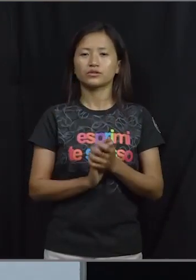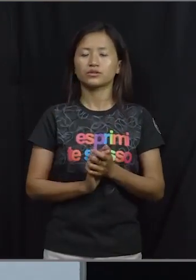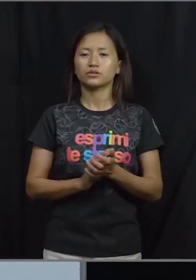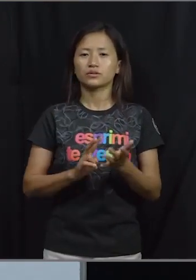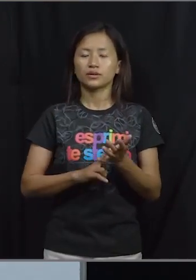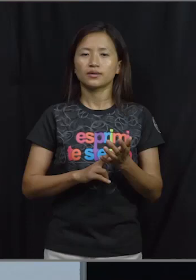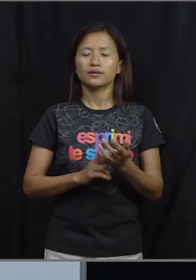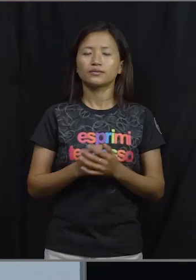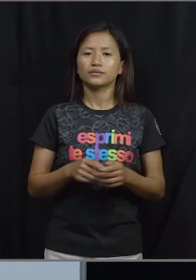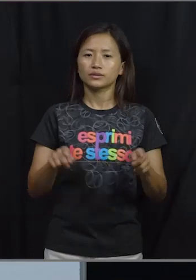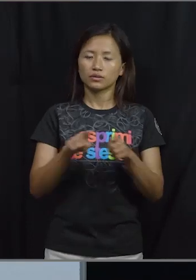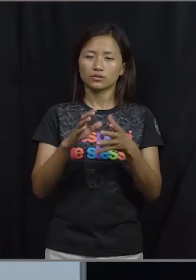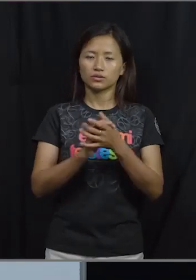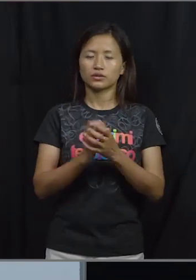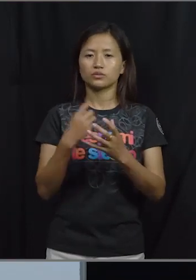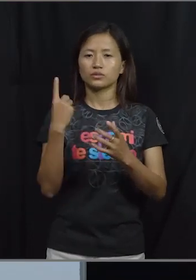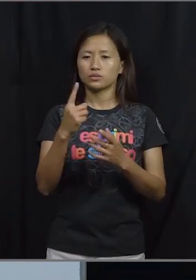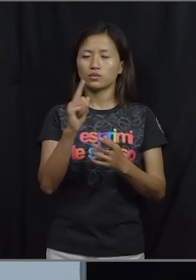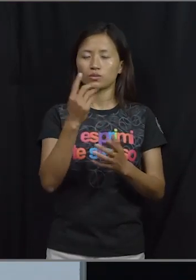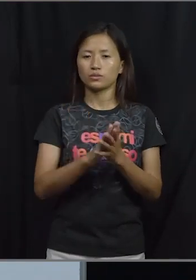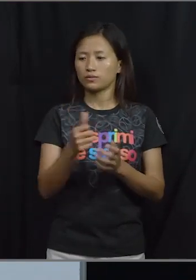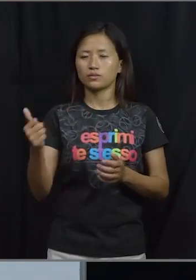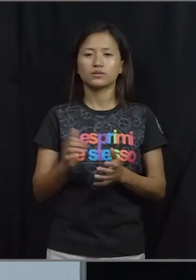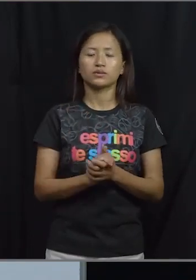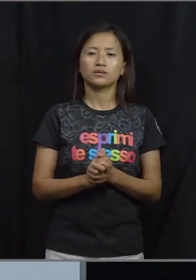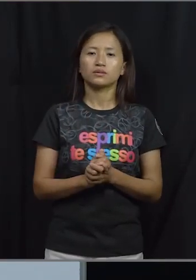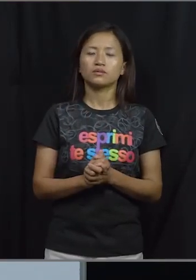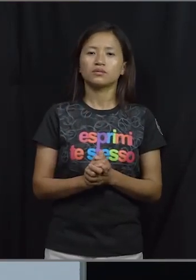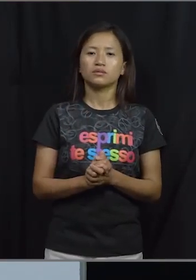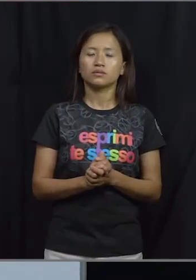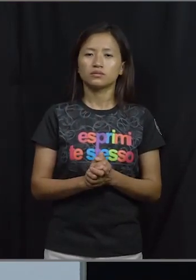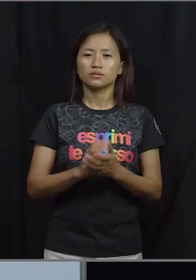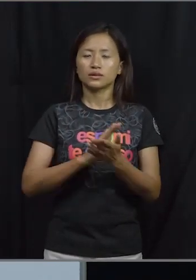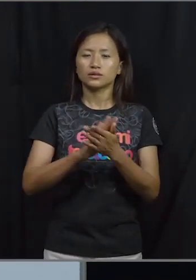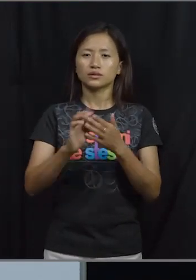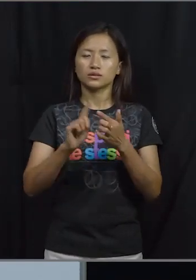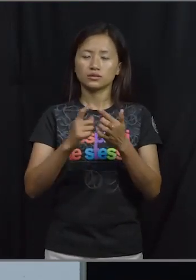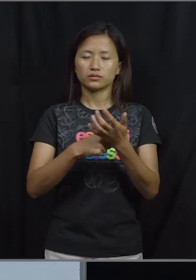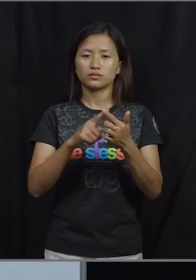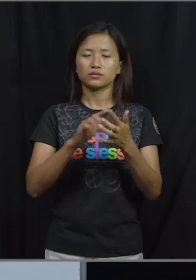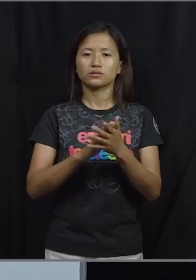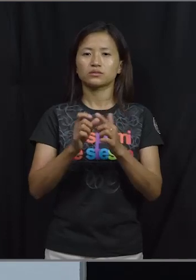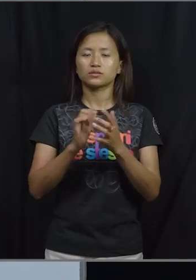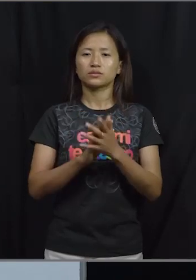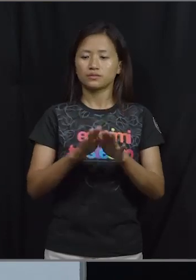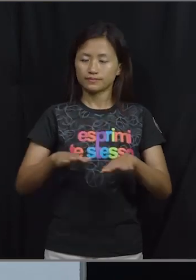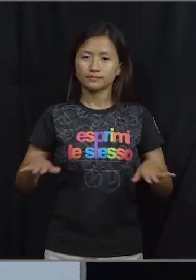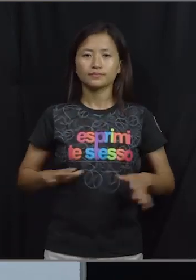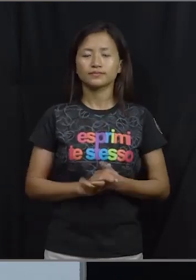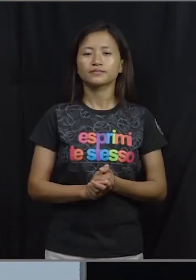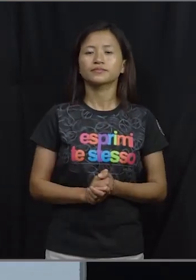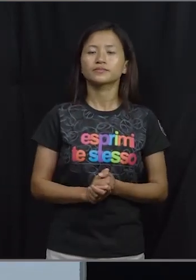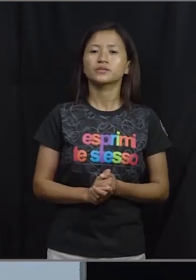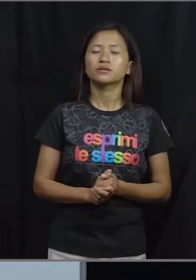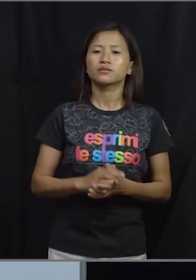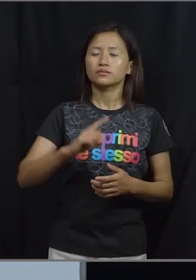of regression, they contradict with one another. Okay, so that is about hereditary, students. And in the next